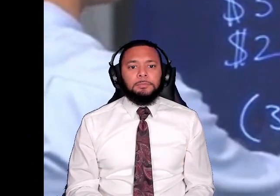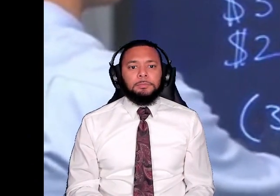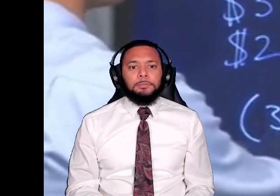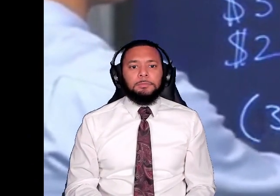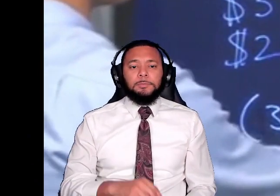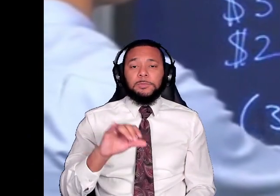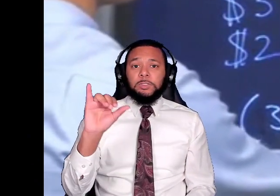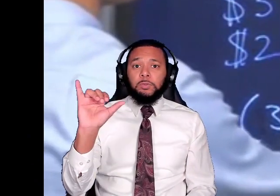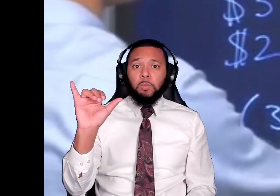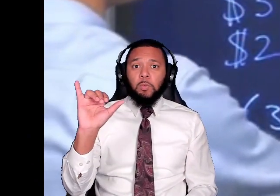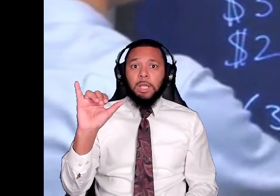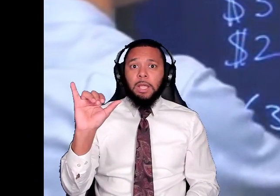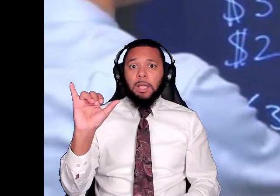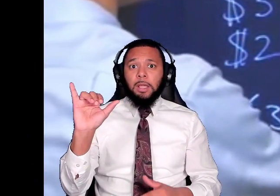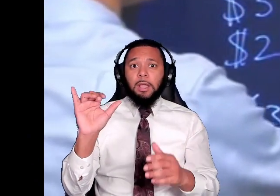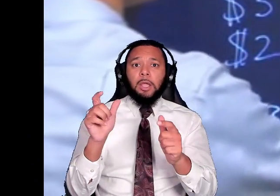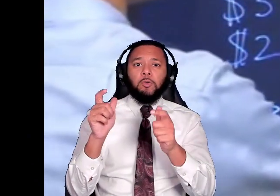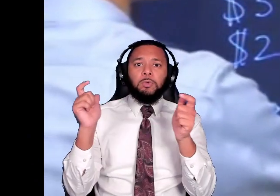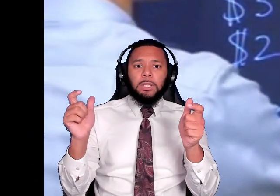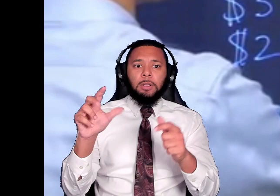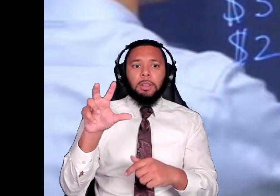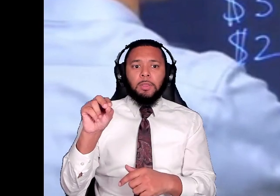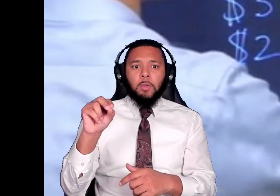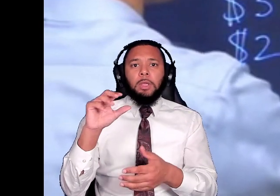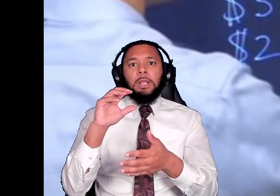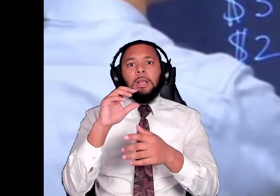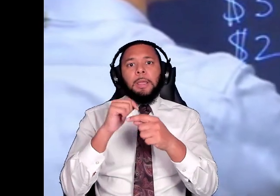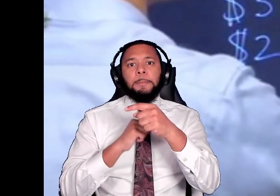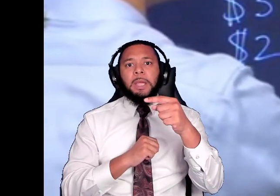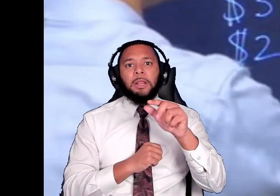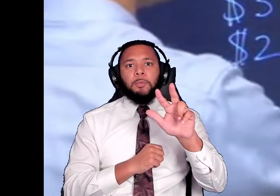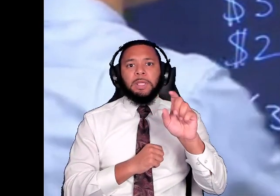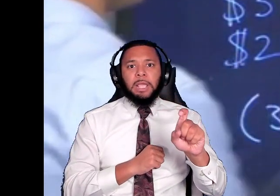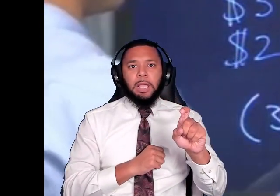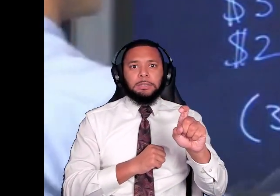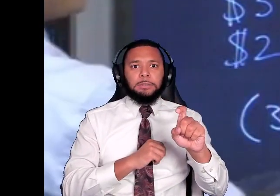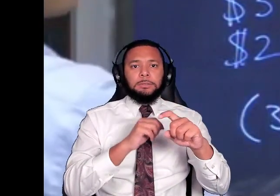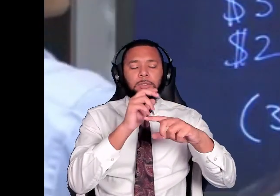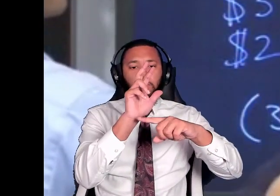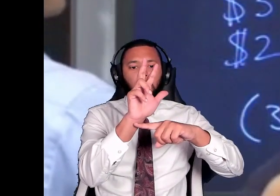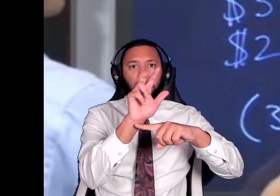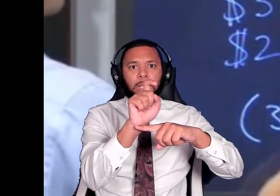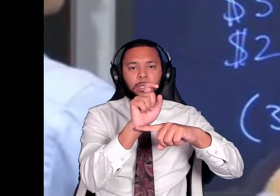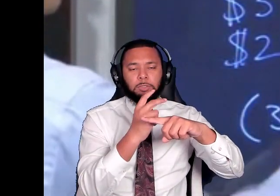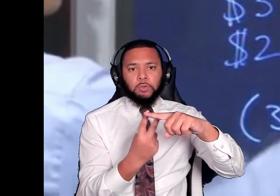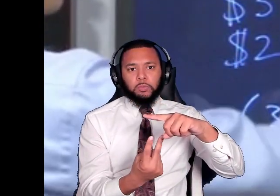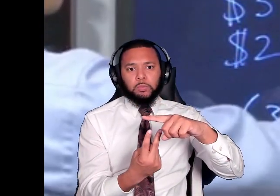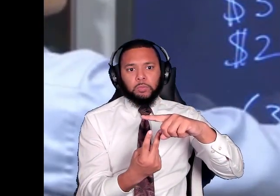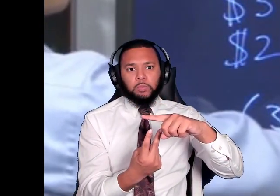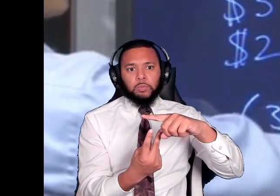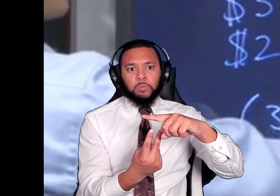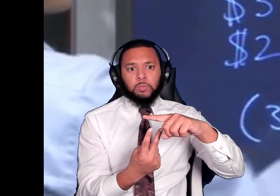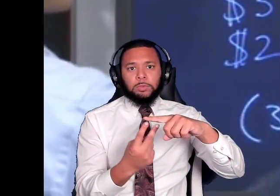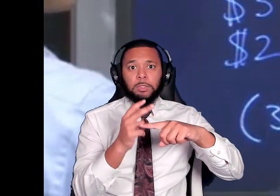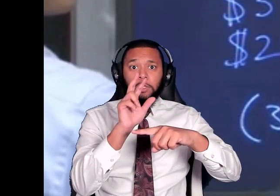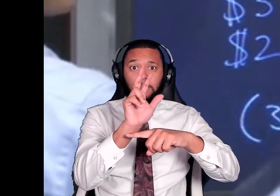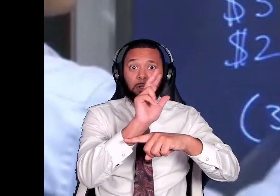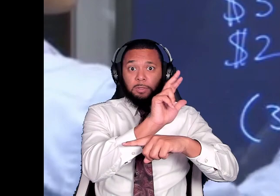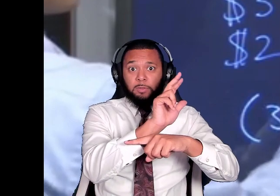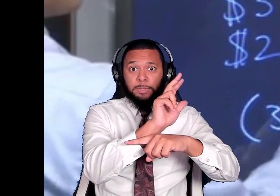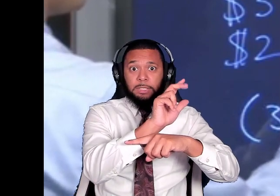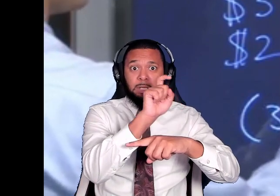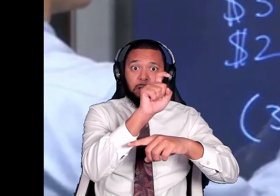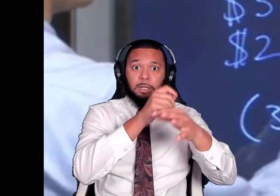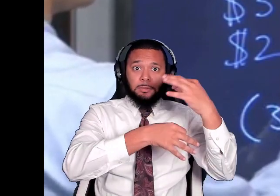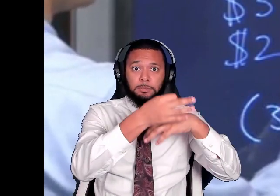Y is greater than 30 minus 3x over 2. Well, we input 33 for x and